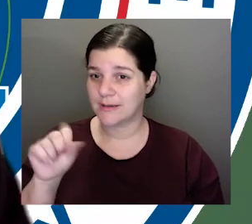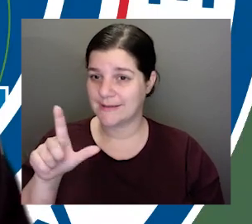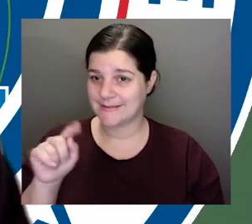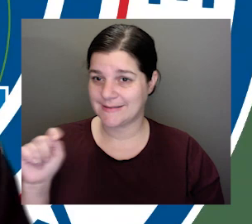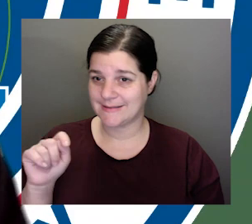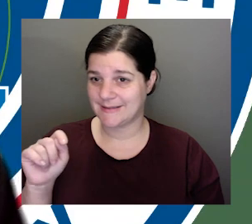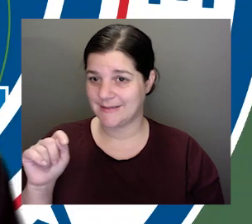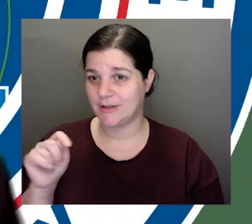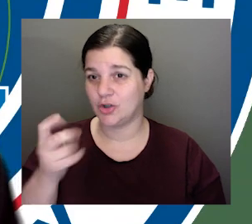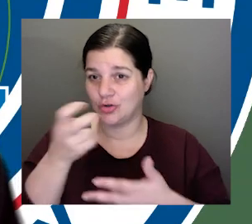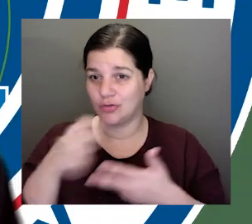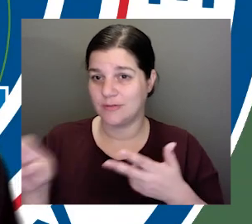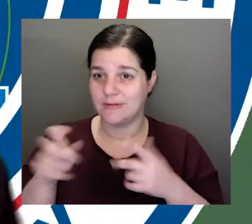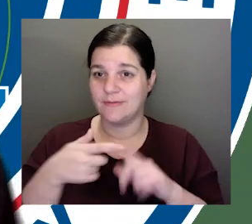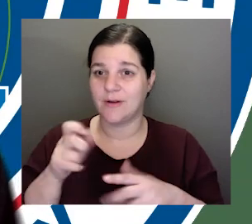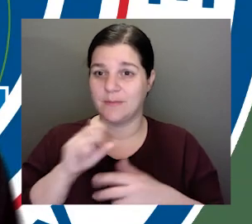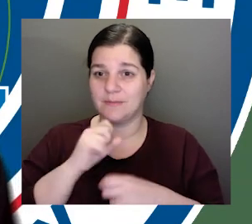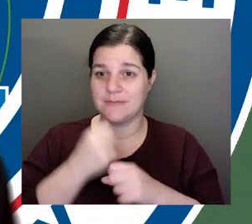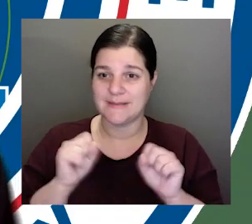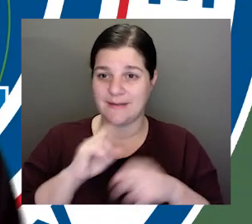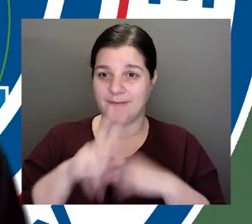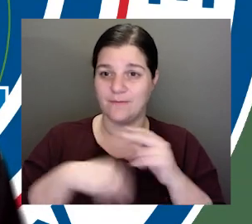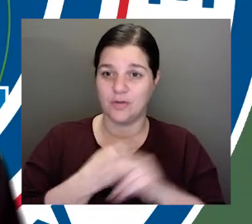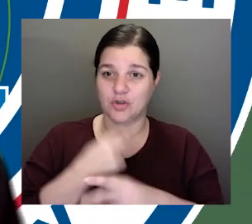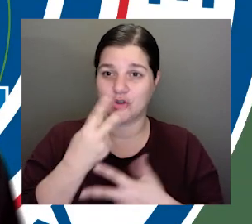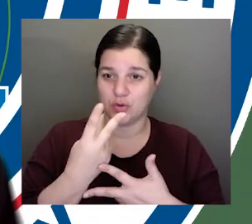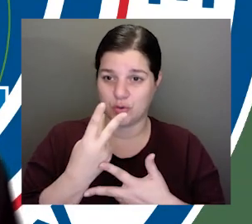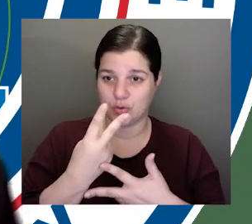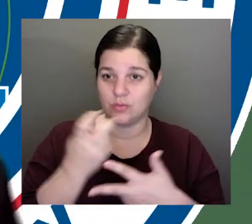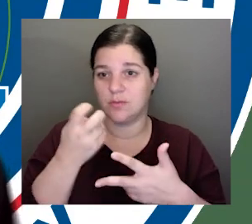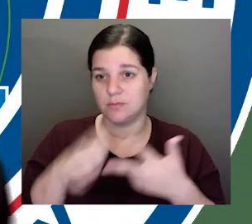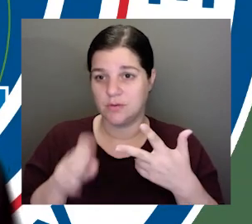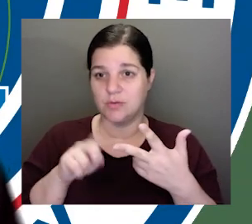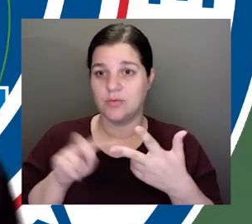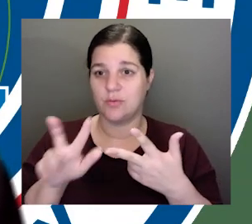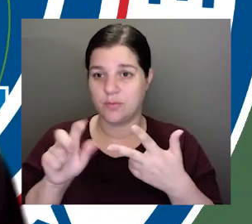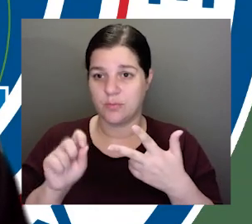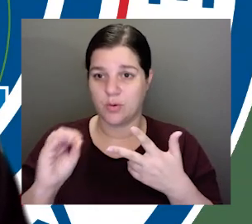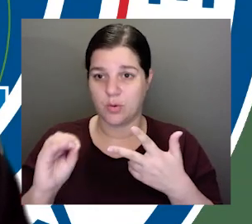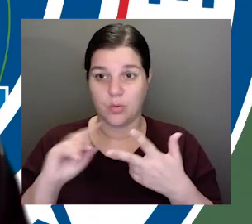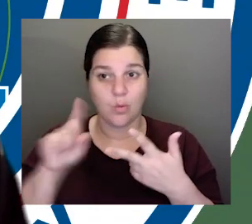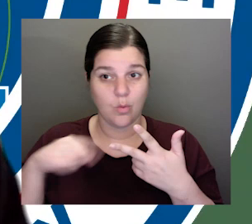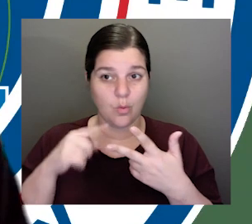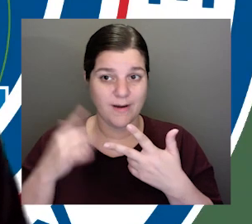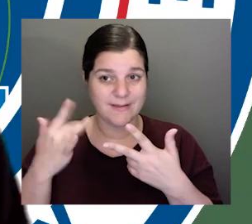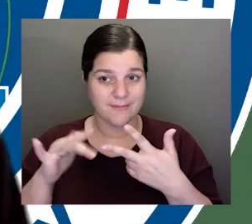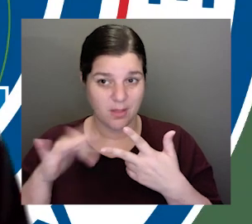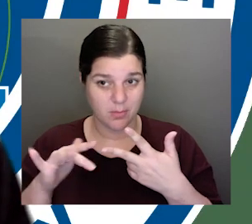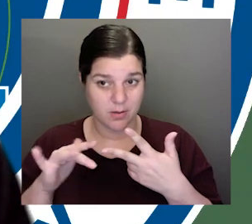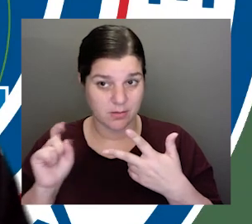SAFE SLTT SAFE version 2 to SAFE 3.0 when it is eventually available?